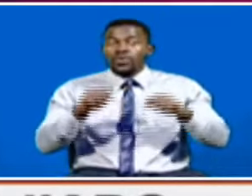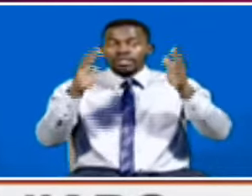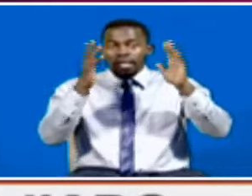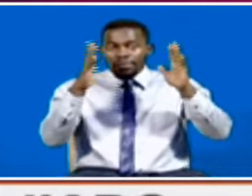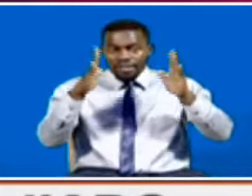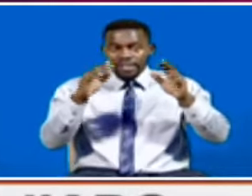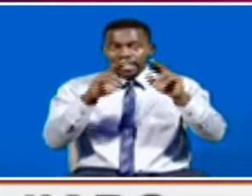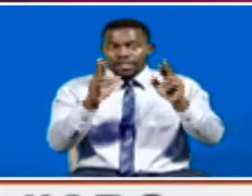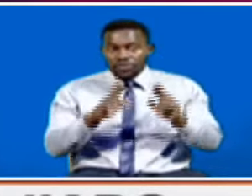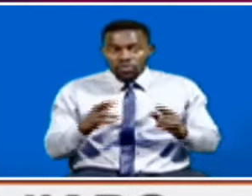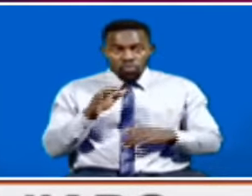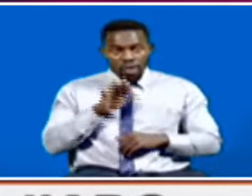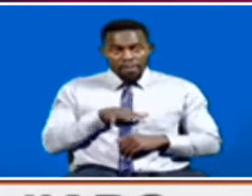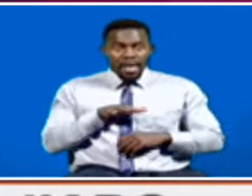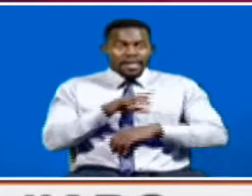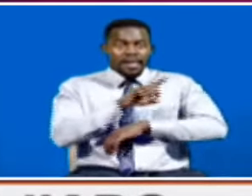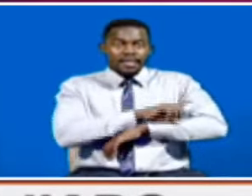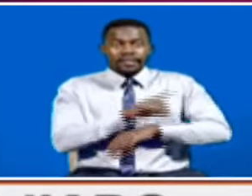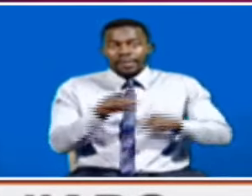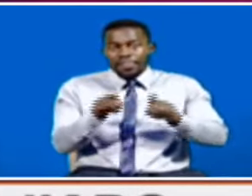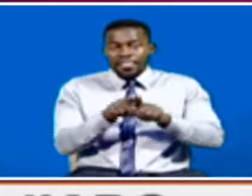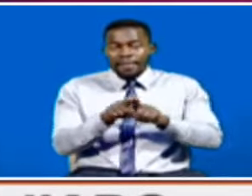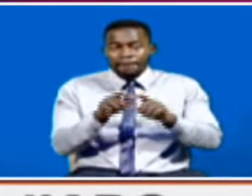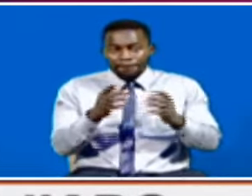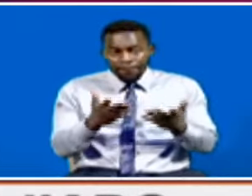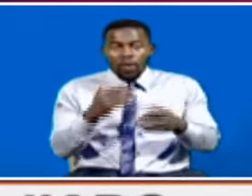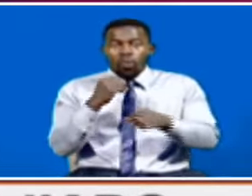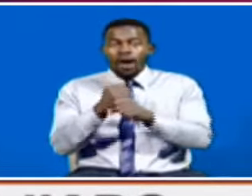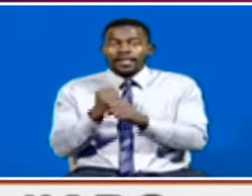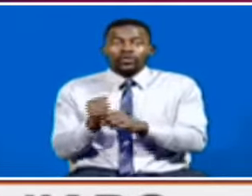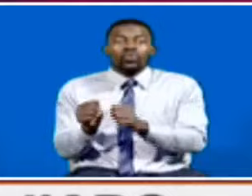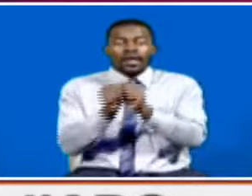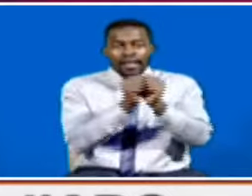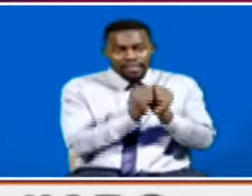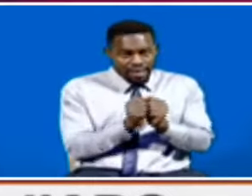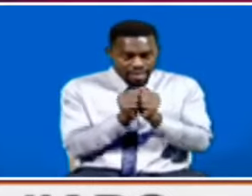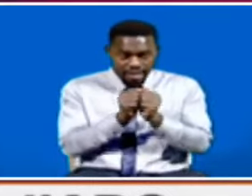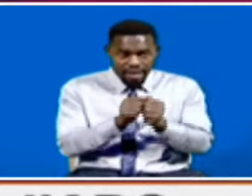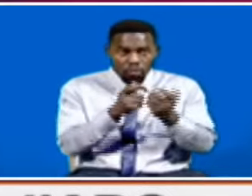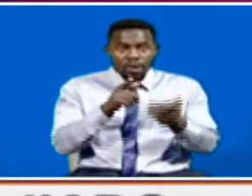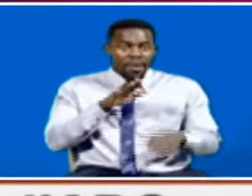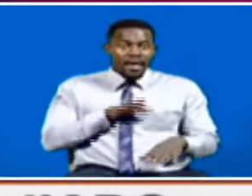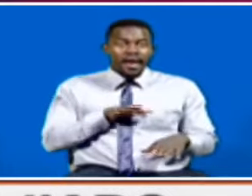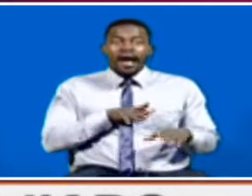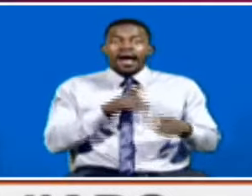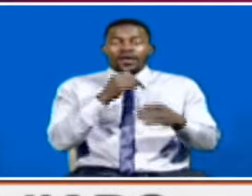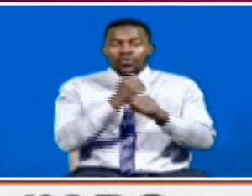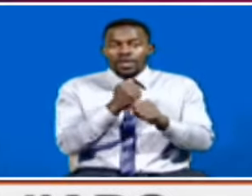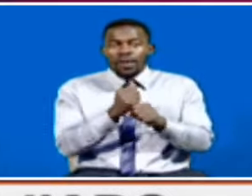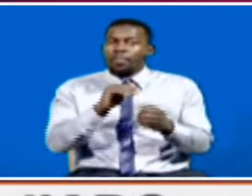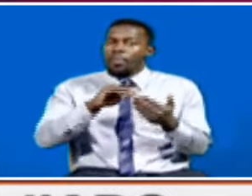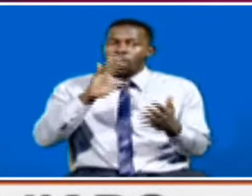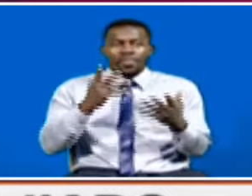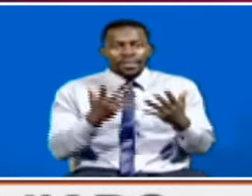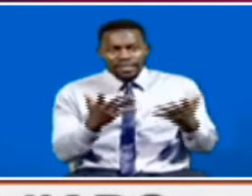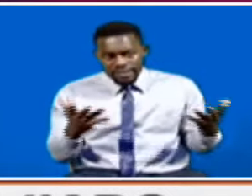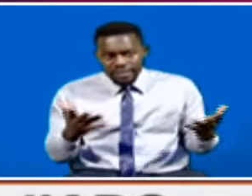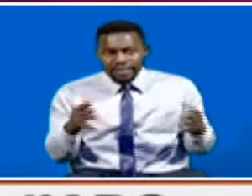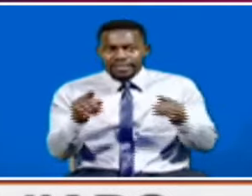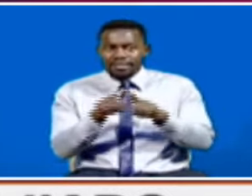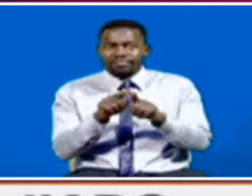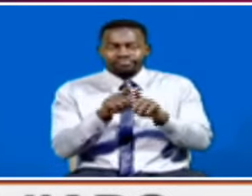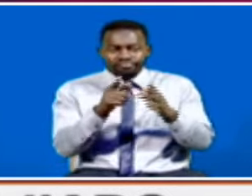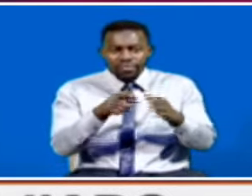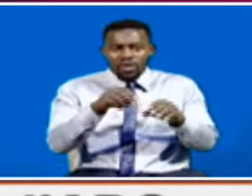Day of the Women, we are recognizing the efforts that the women are putting in the restoration of the degraded